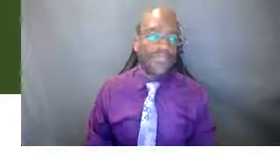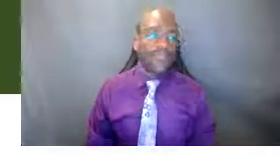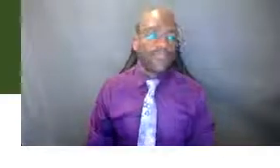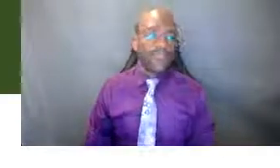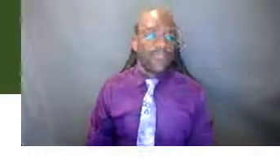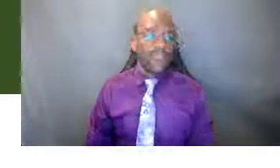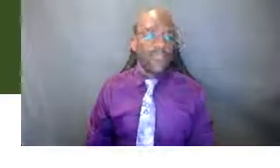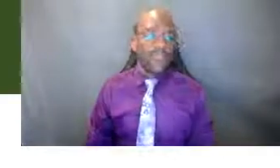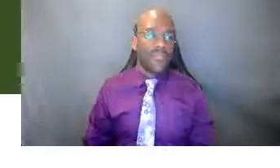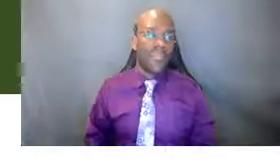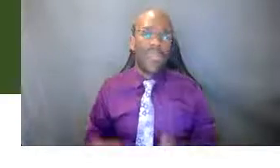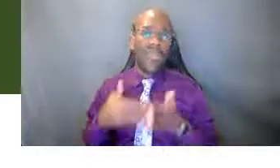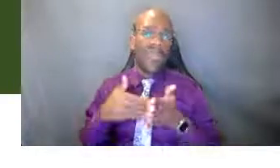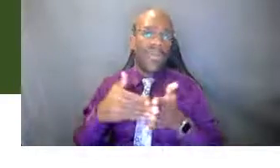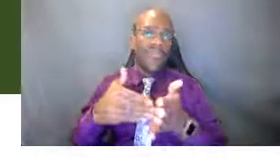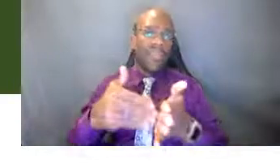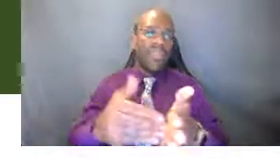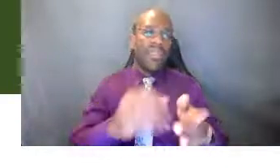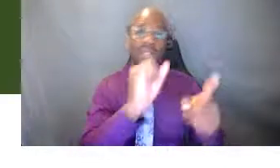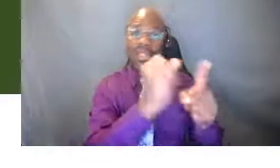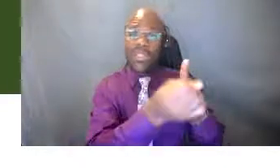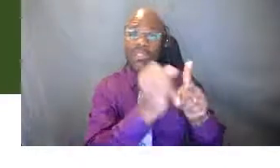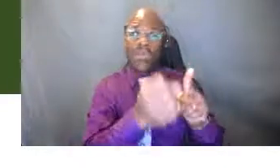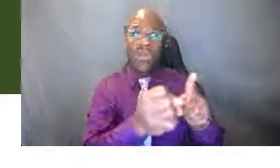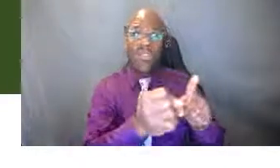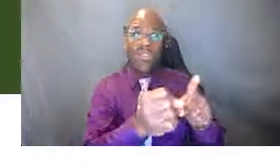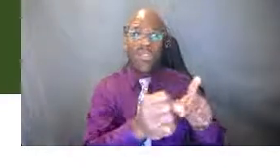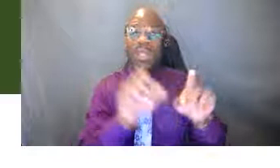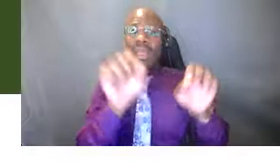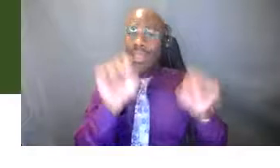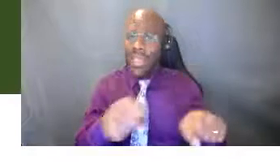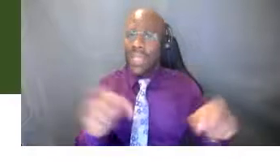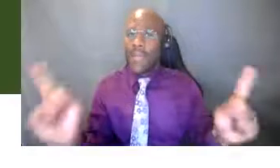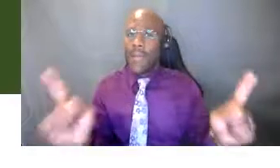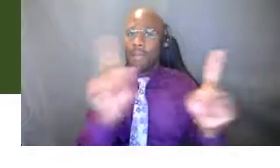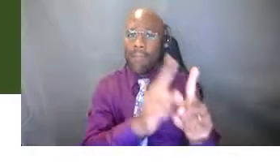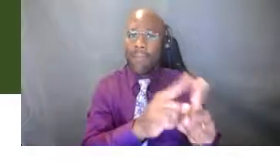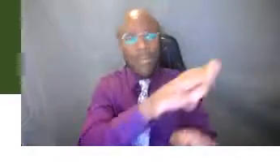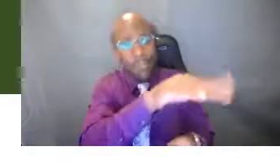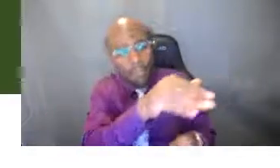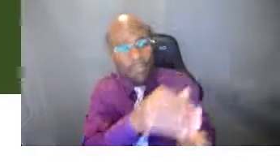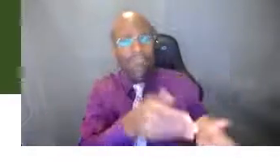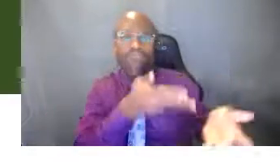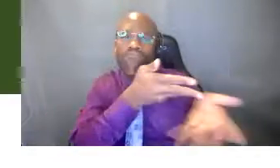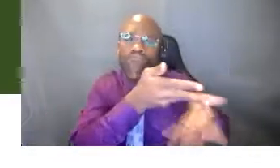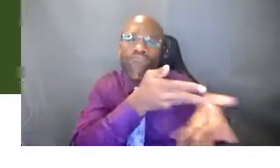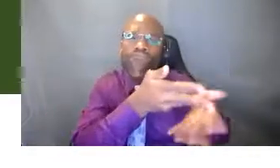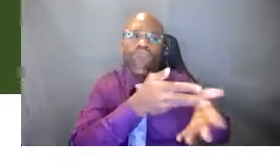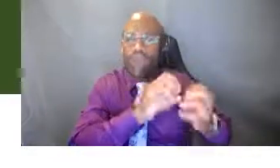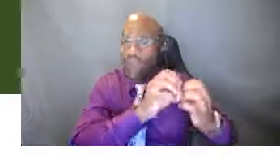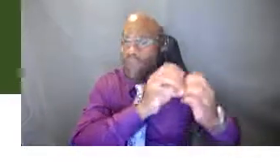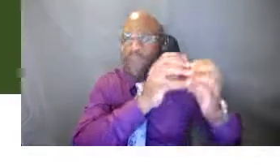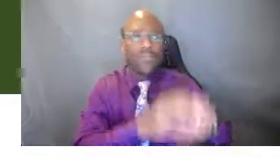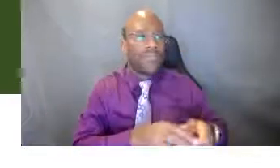those situations can be de-escalated through verbal means. So that is the only time really